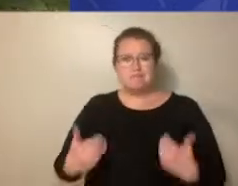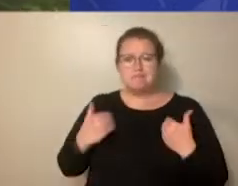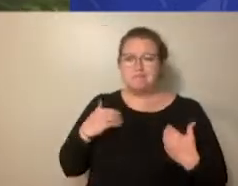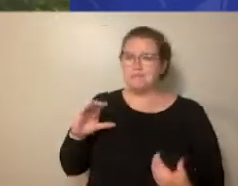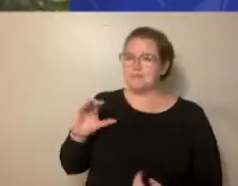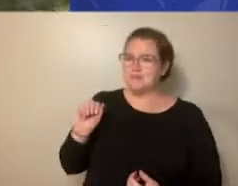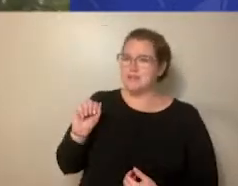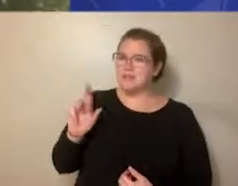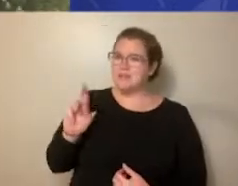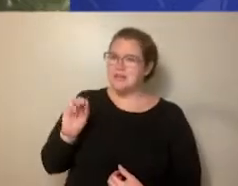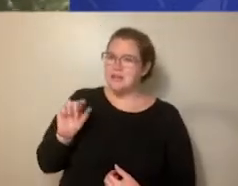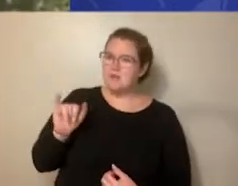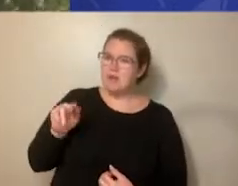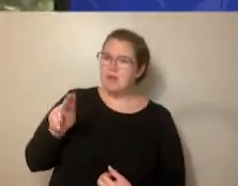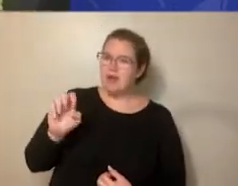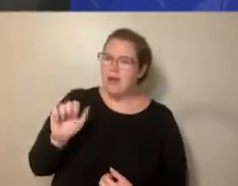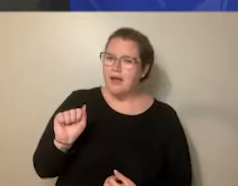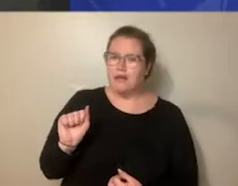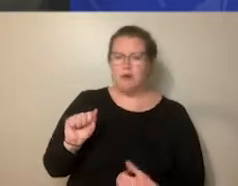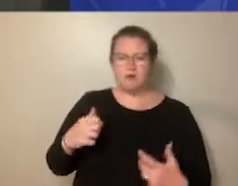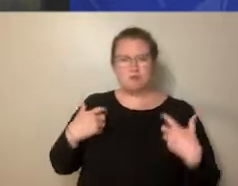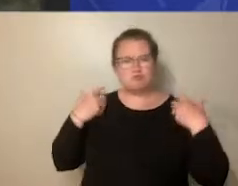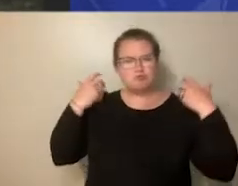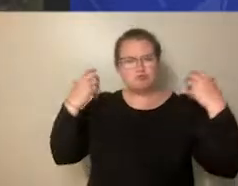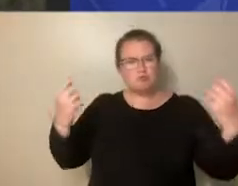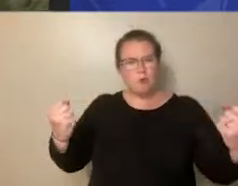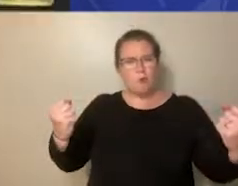Carolina strong.